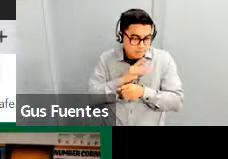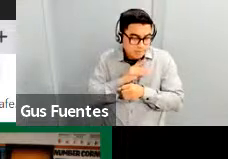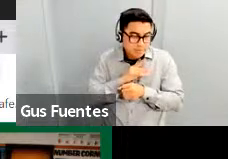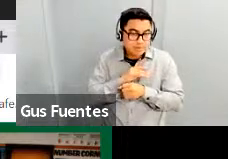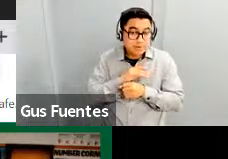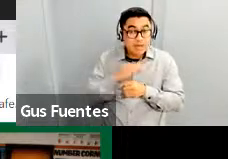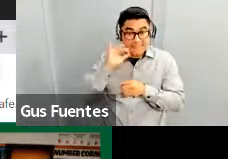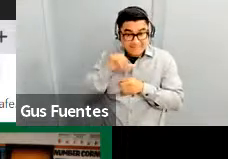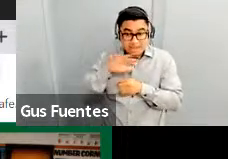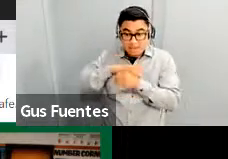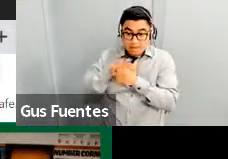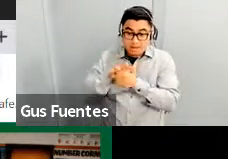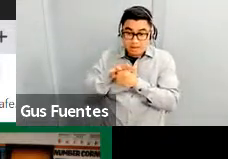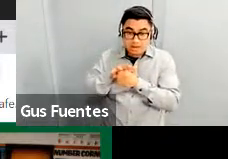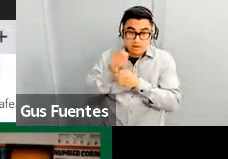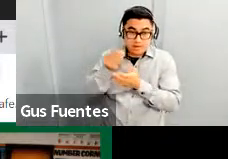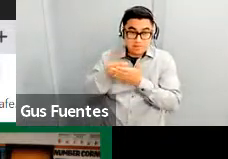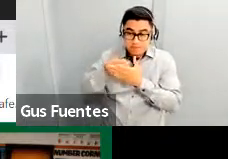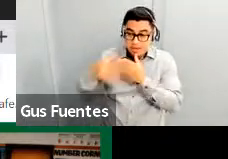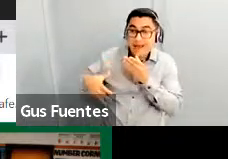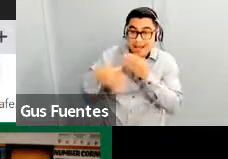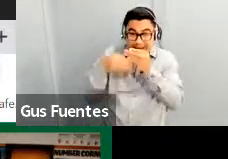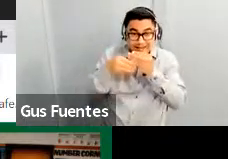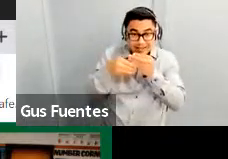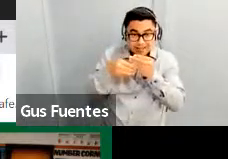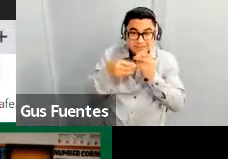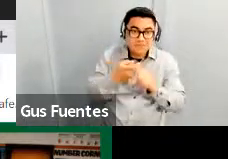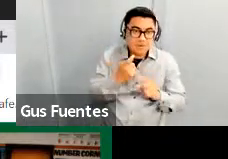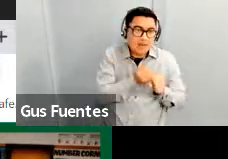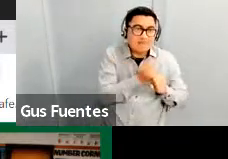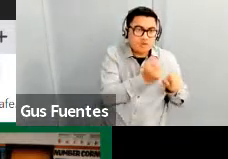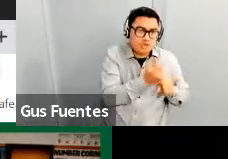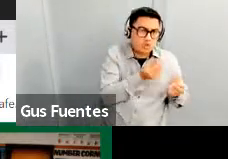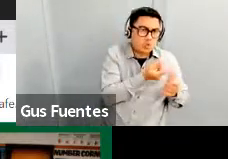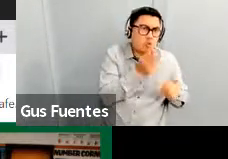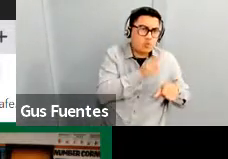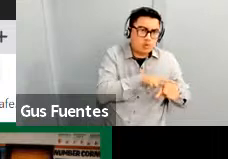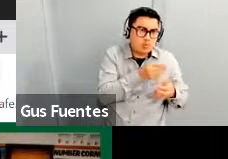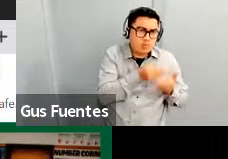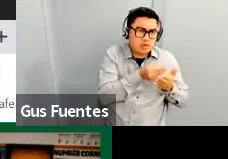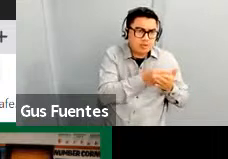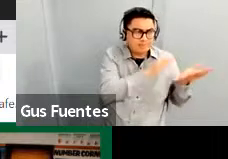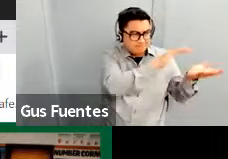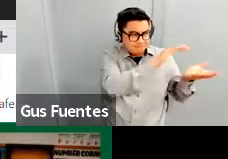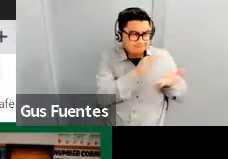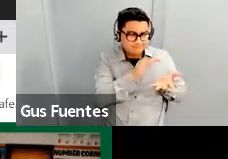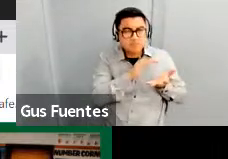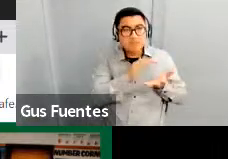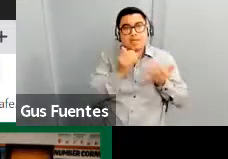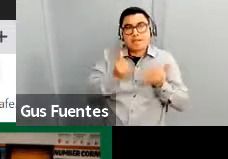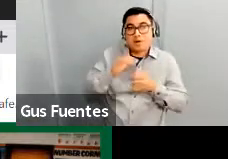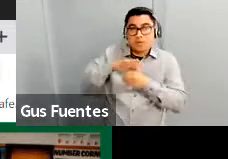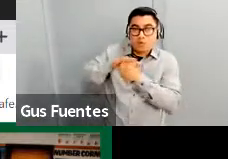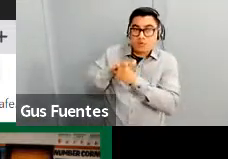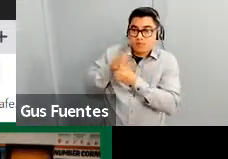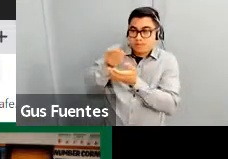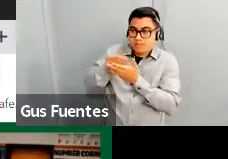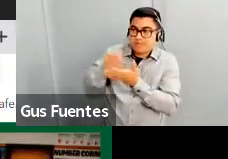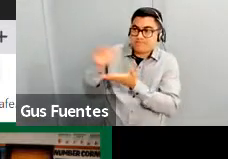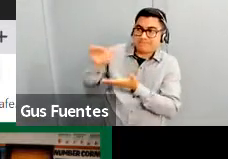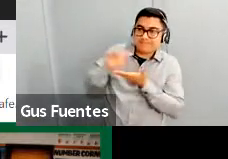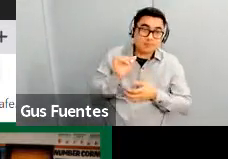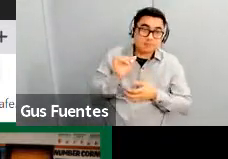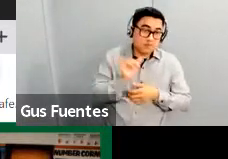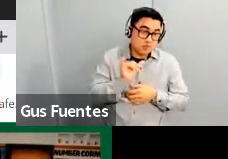this with you because some of these funds require stakeholder input. And so we are rolling in